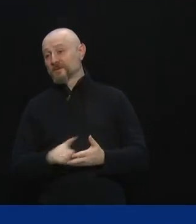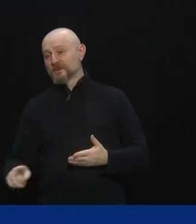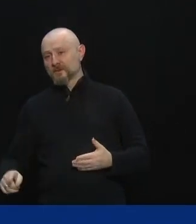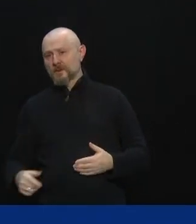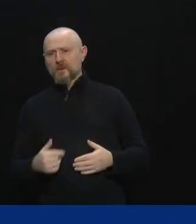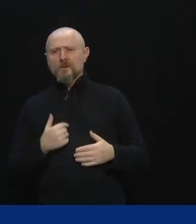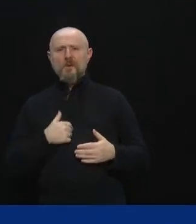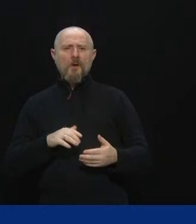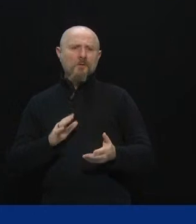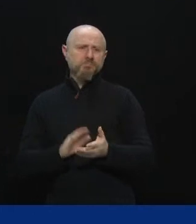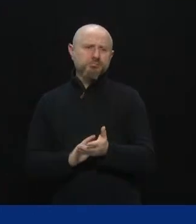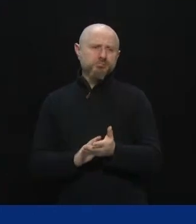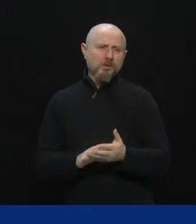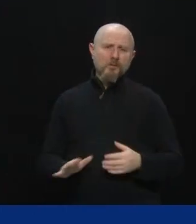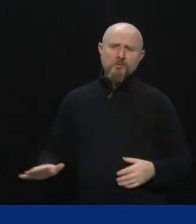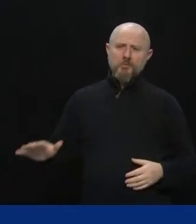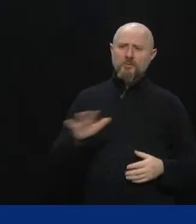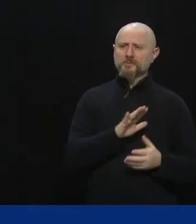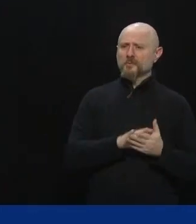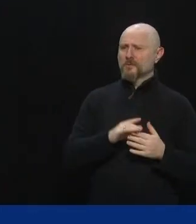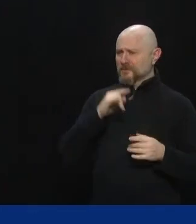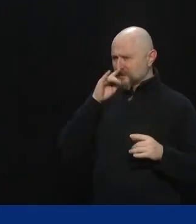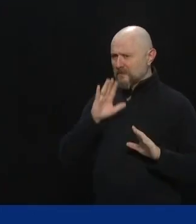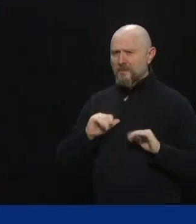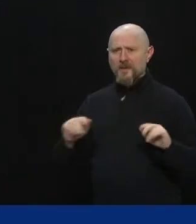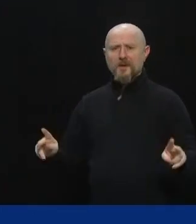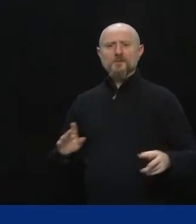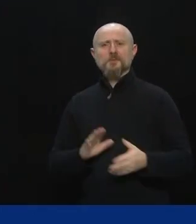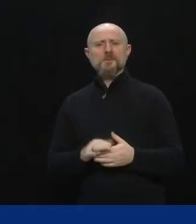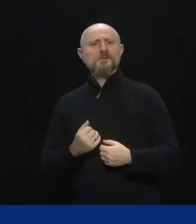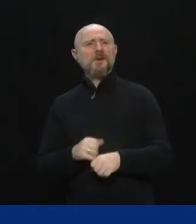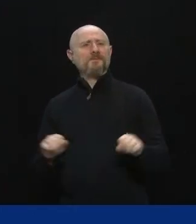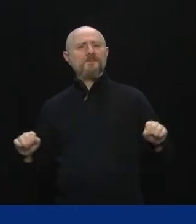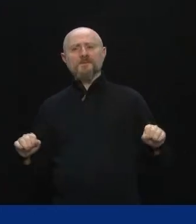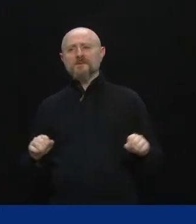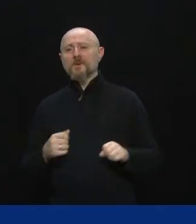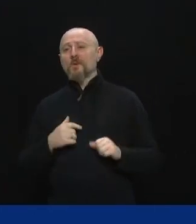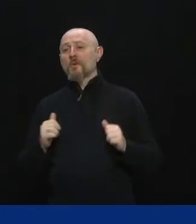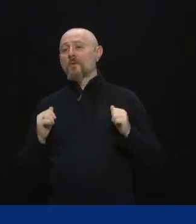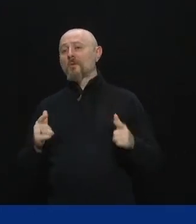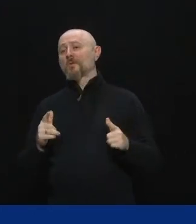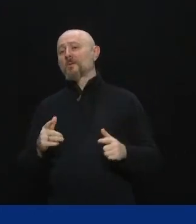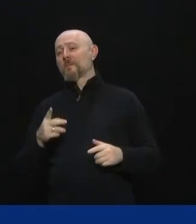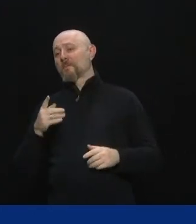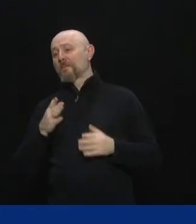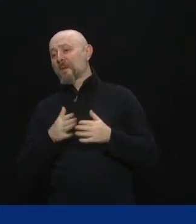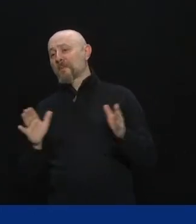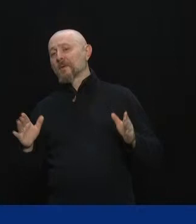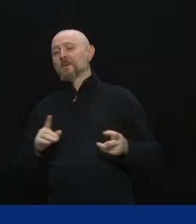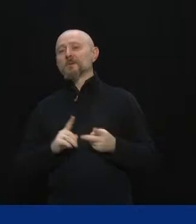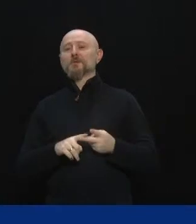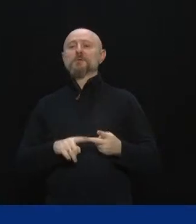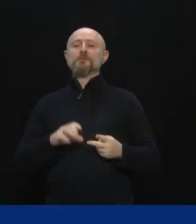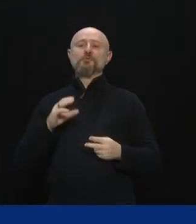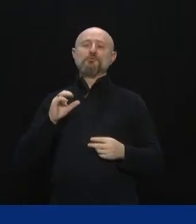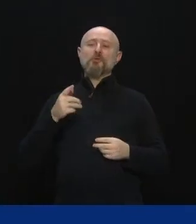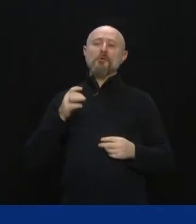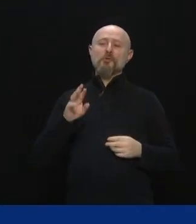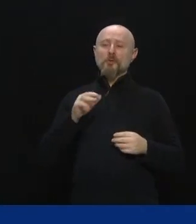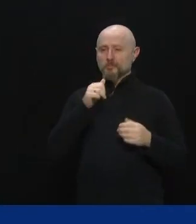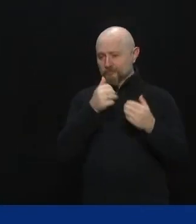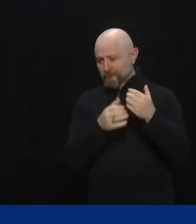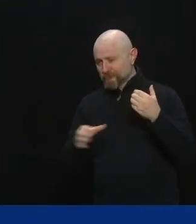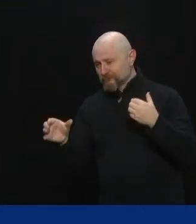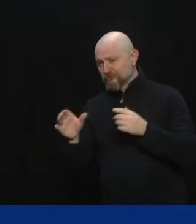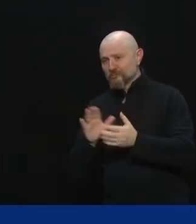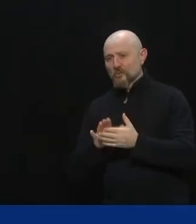to get so many children in schools safely, all public and charter schools now have enough tests available to them. Again, a